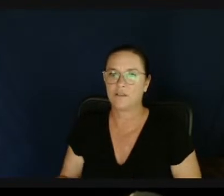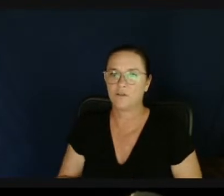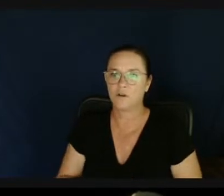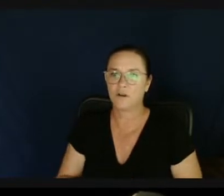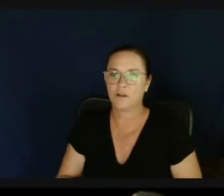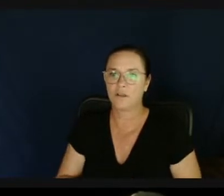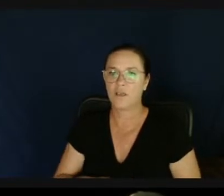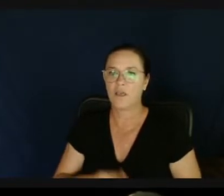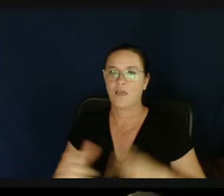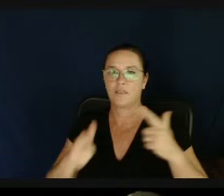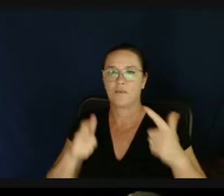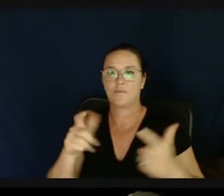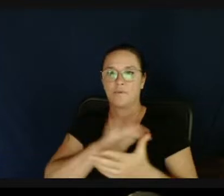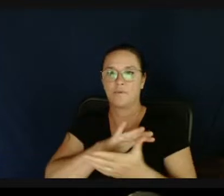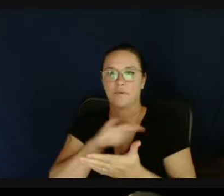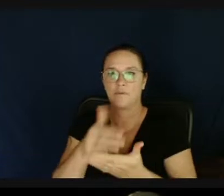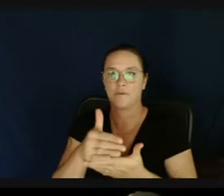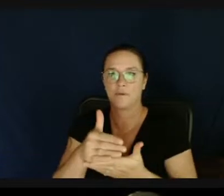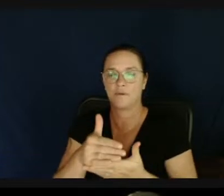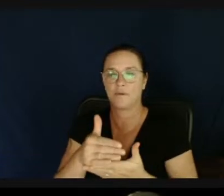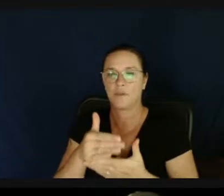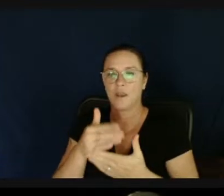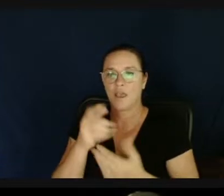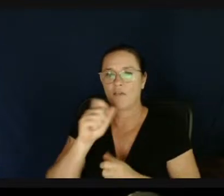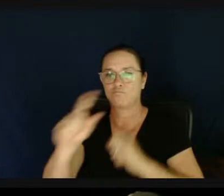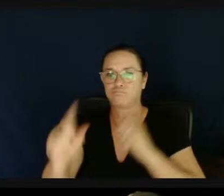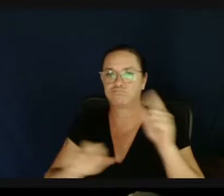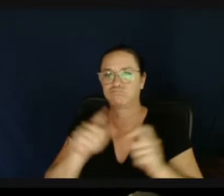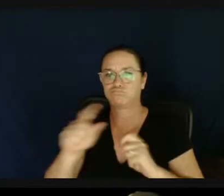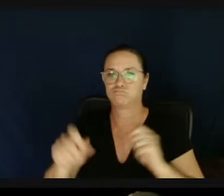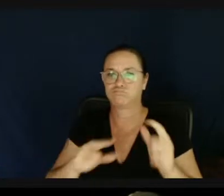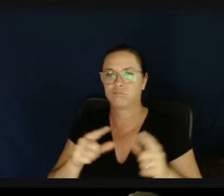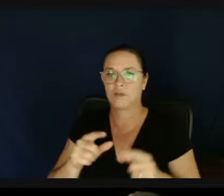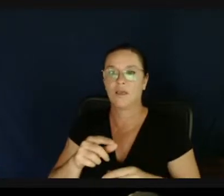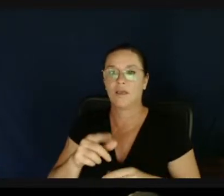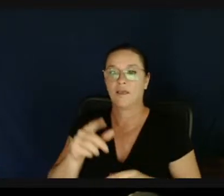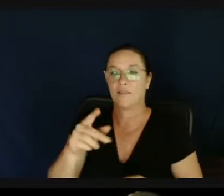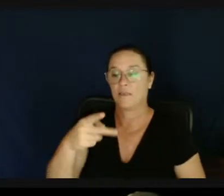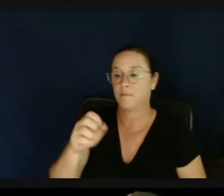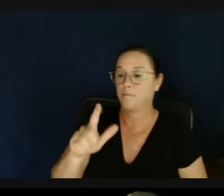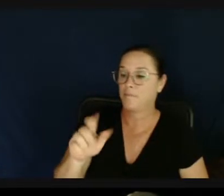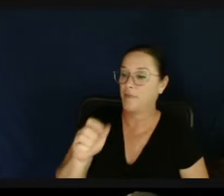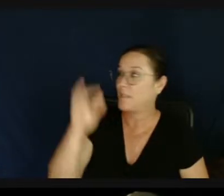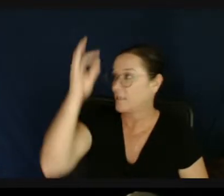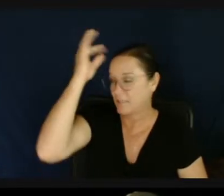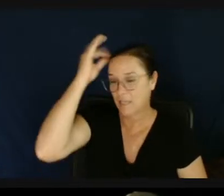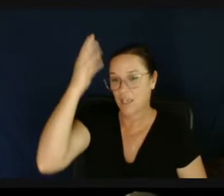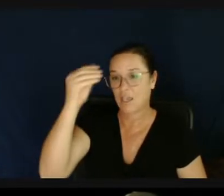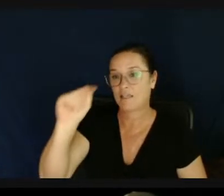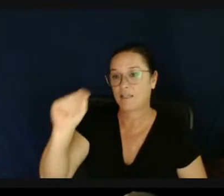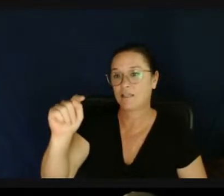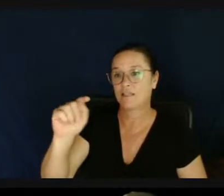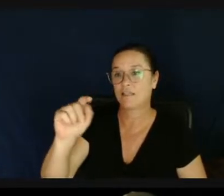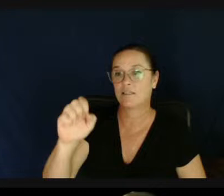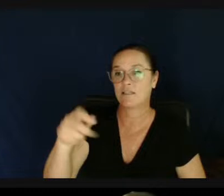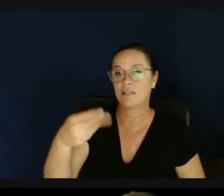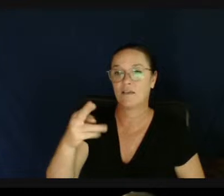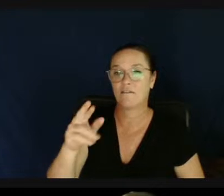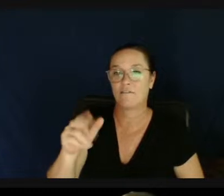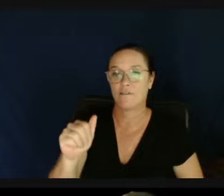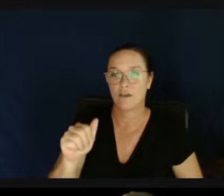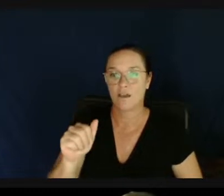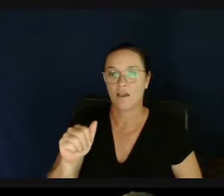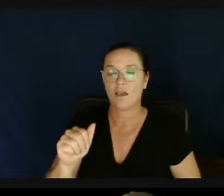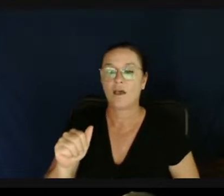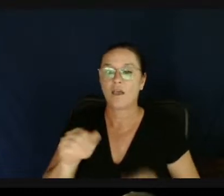The large amount of pyroclastic material, this is the Pele's hair and tephra, produced by this huge fountain